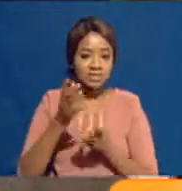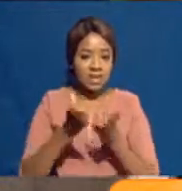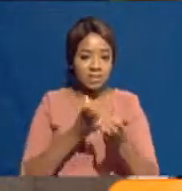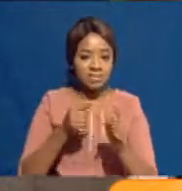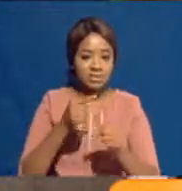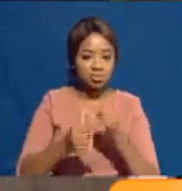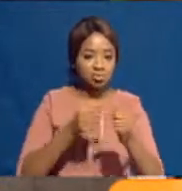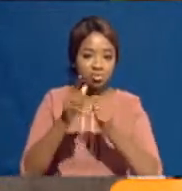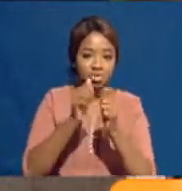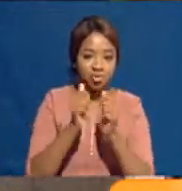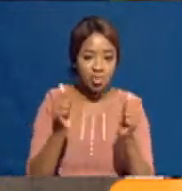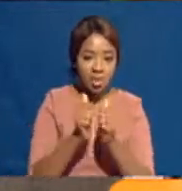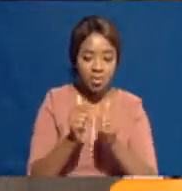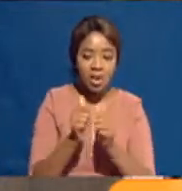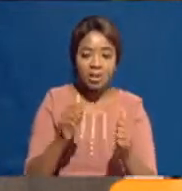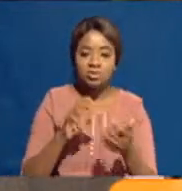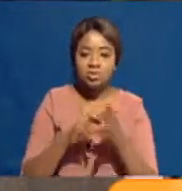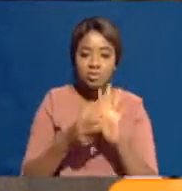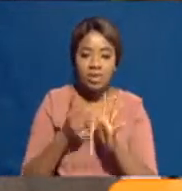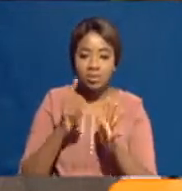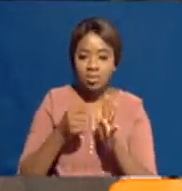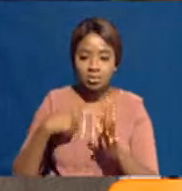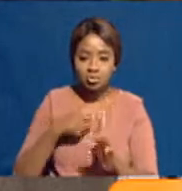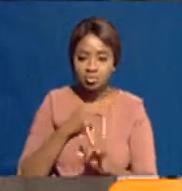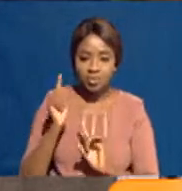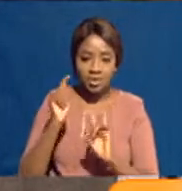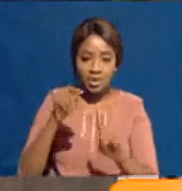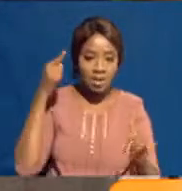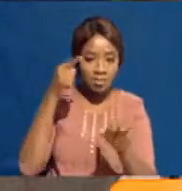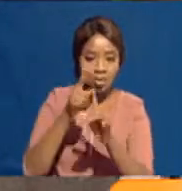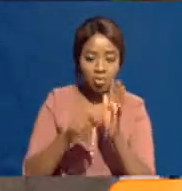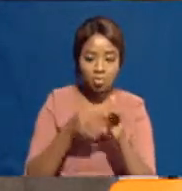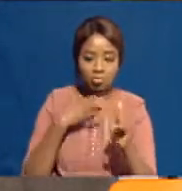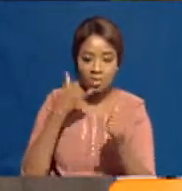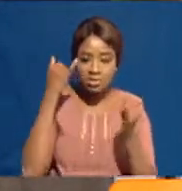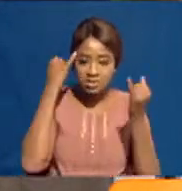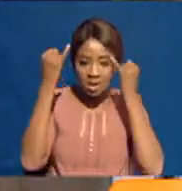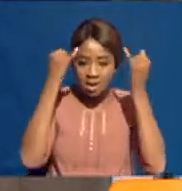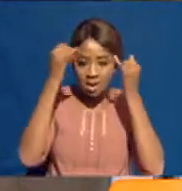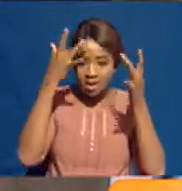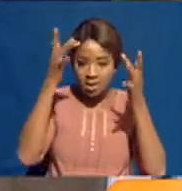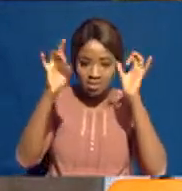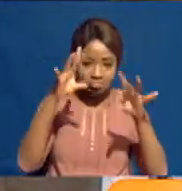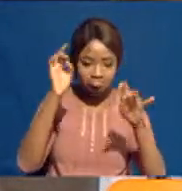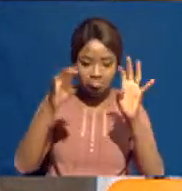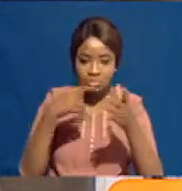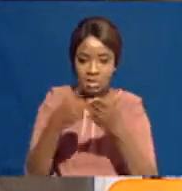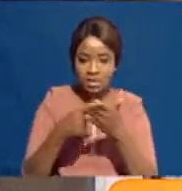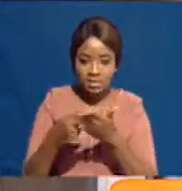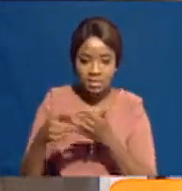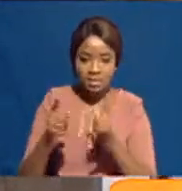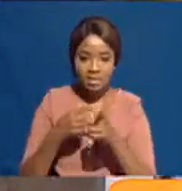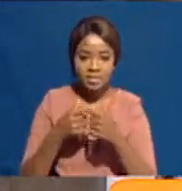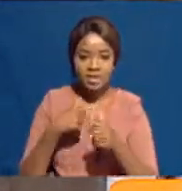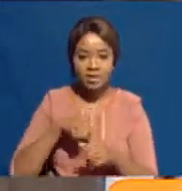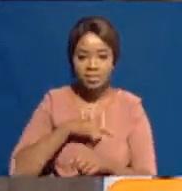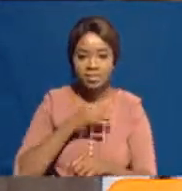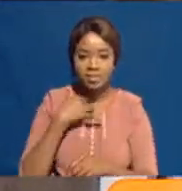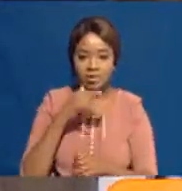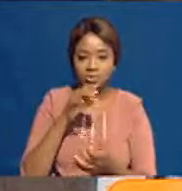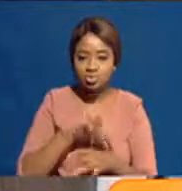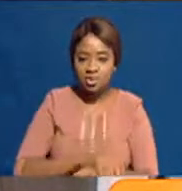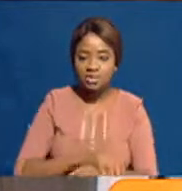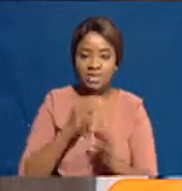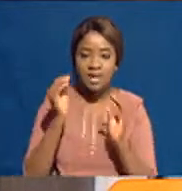So we came here really to, you know, just to exchange ideas and to ask for a meeting where we could sit